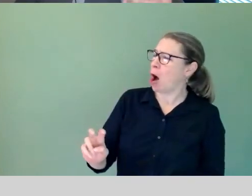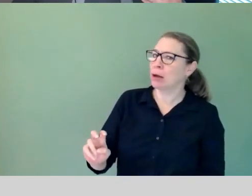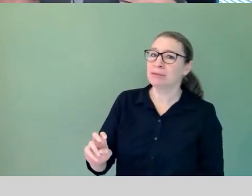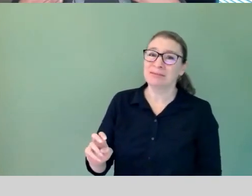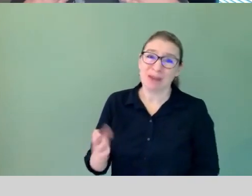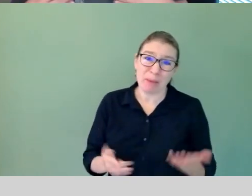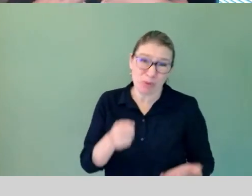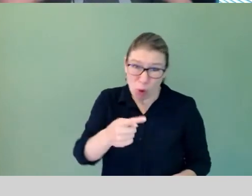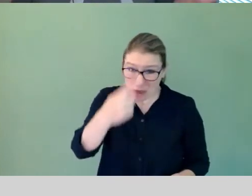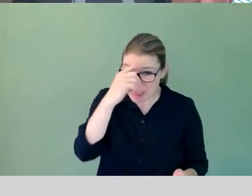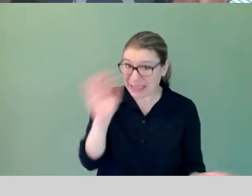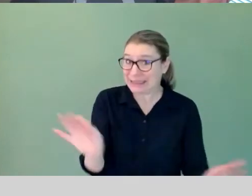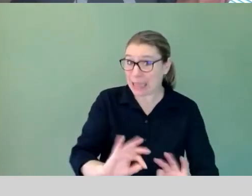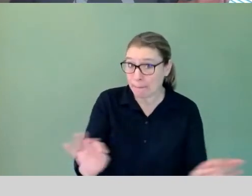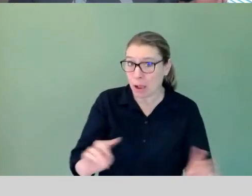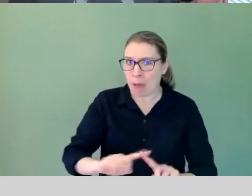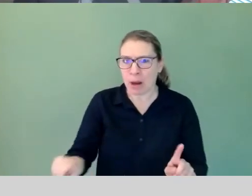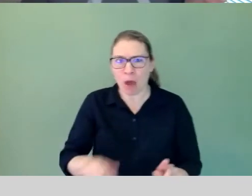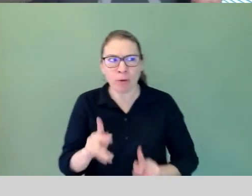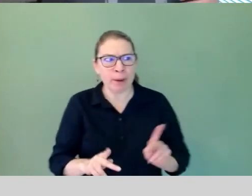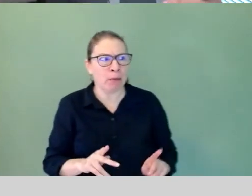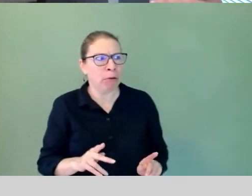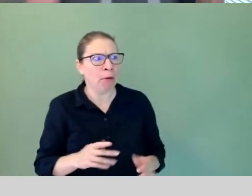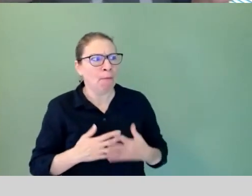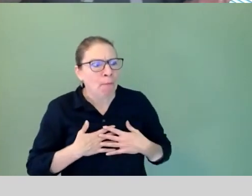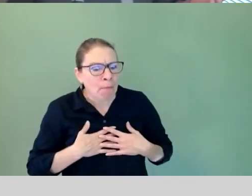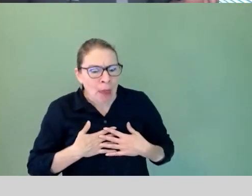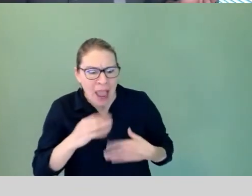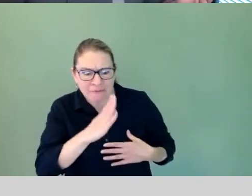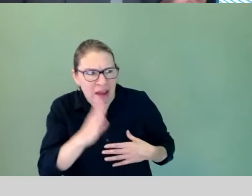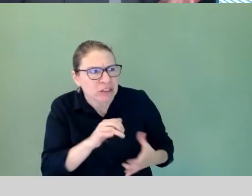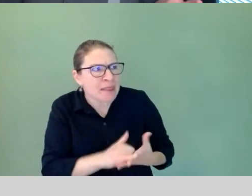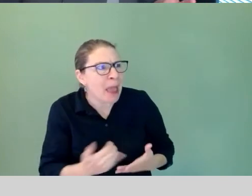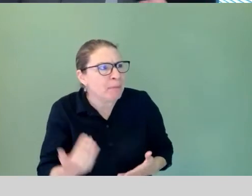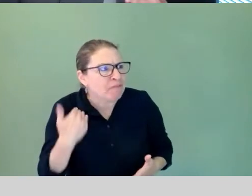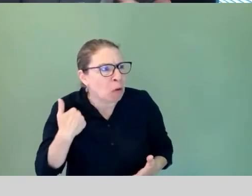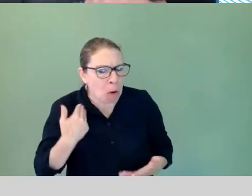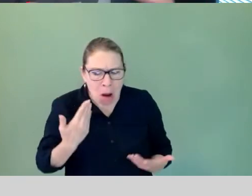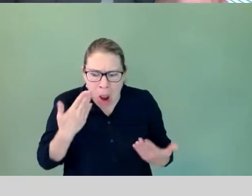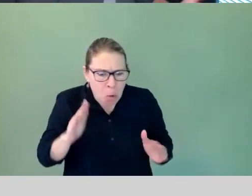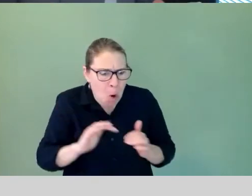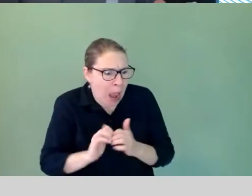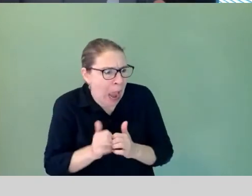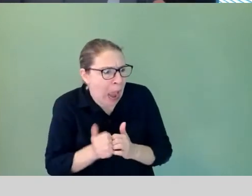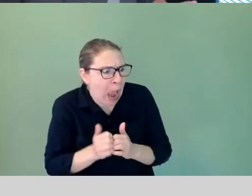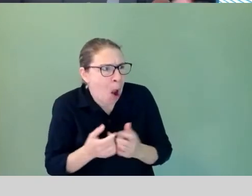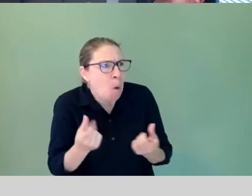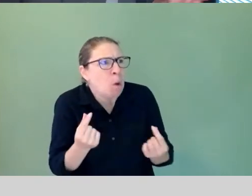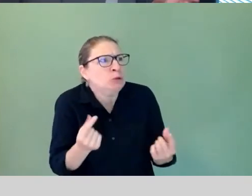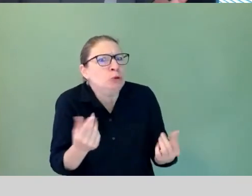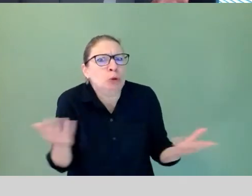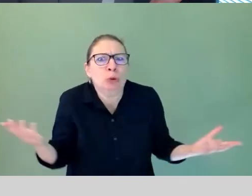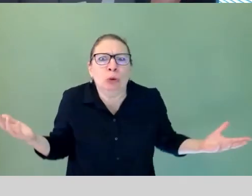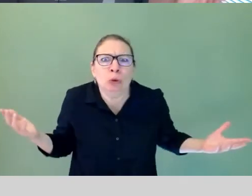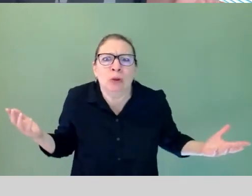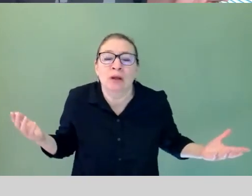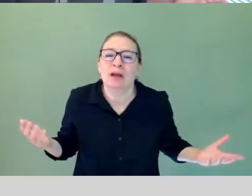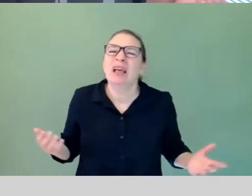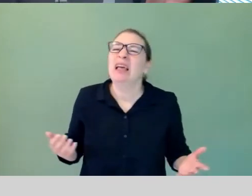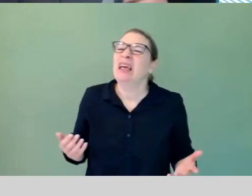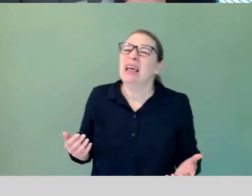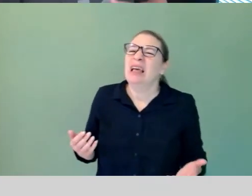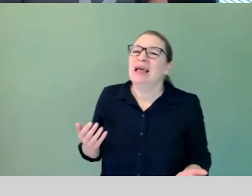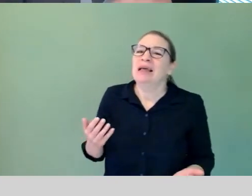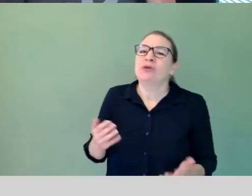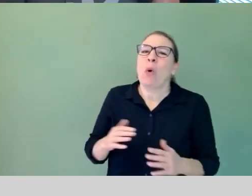would, like myself, I've never done it before, so I wouldn't know how to do it off the top of my head. I would not in any way, shape, or form see that as a simple